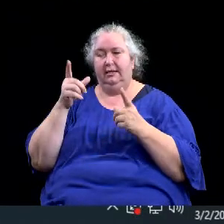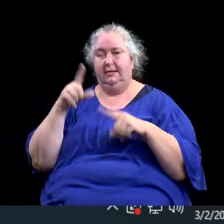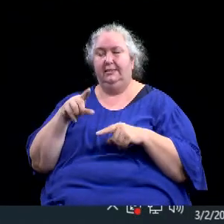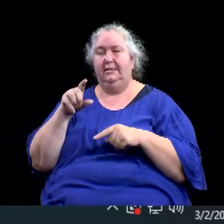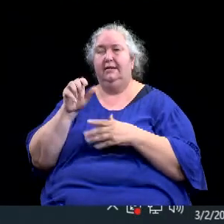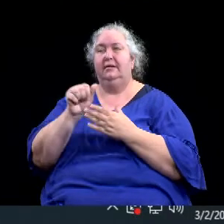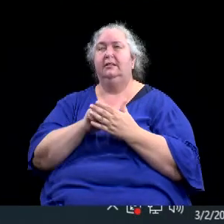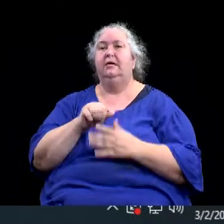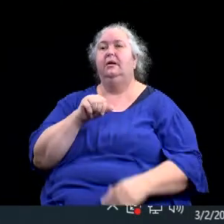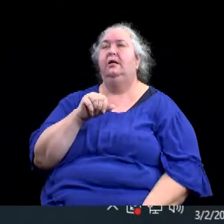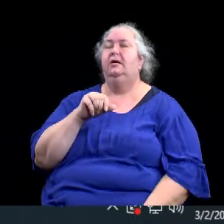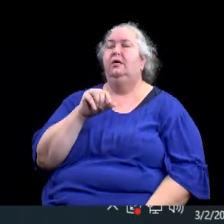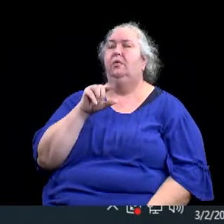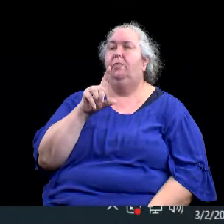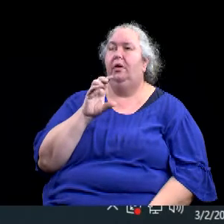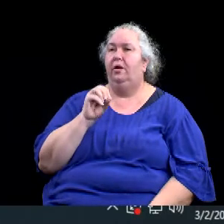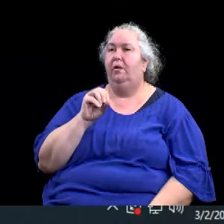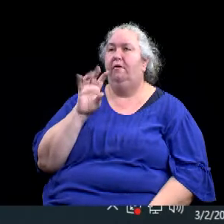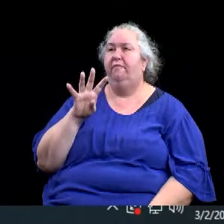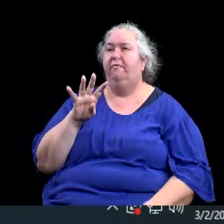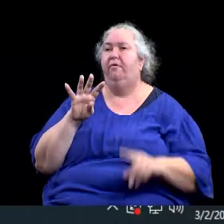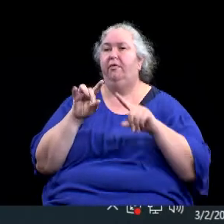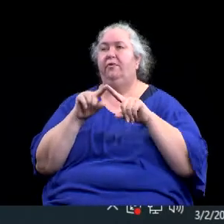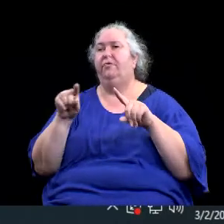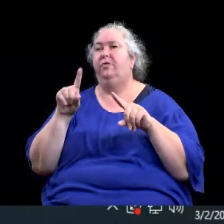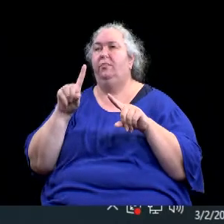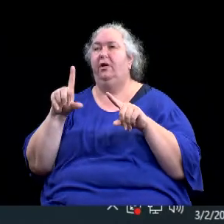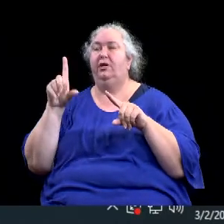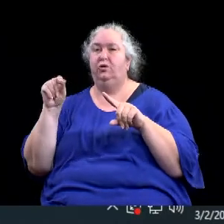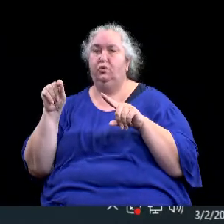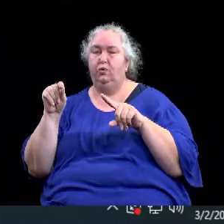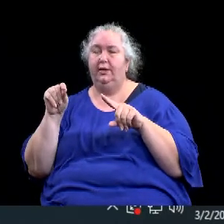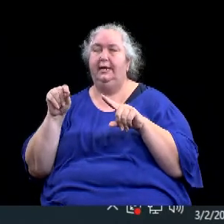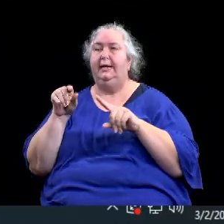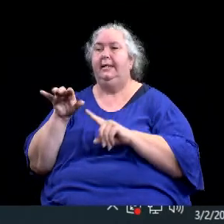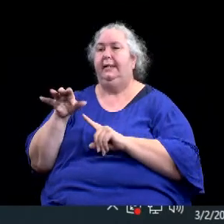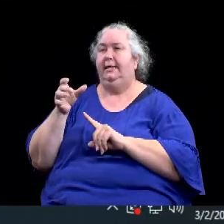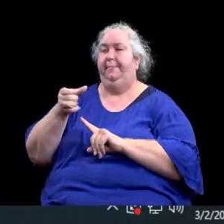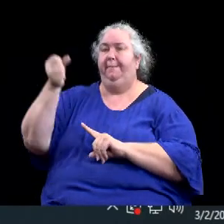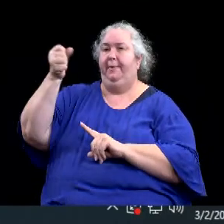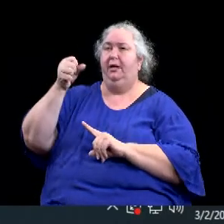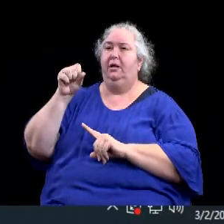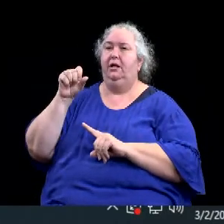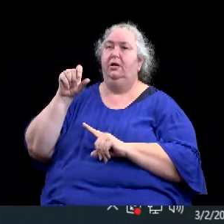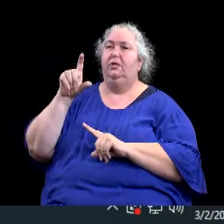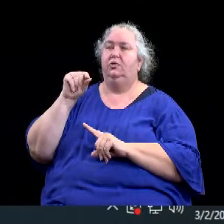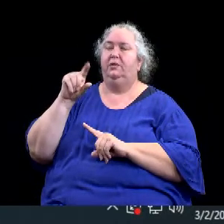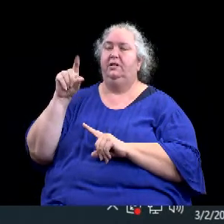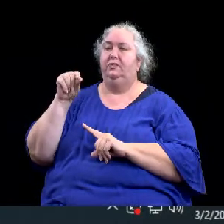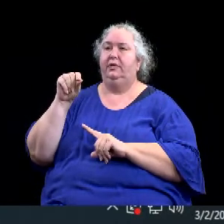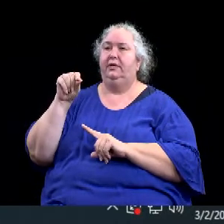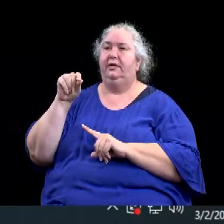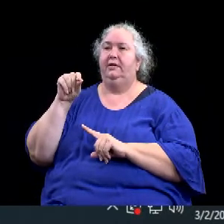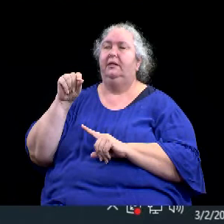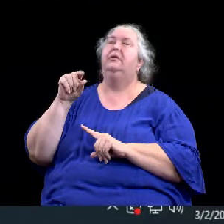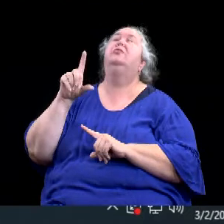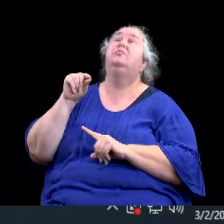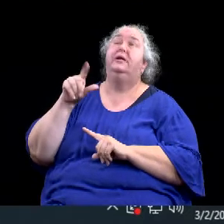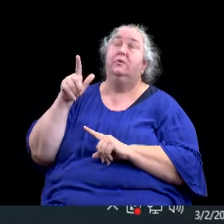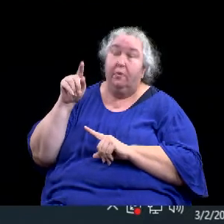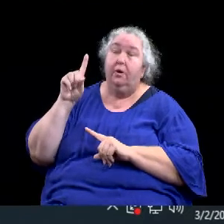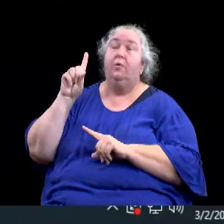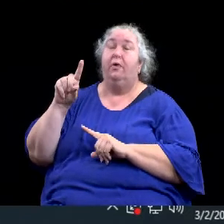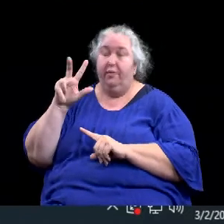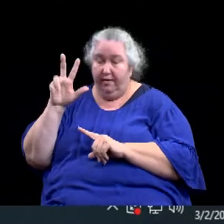2021-120, with the exception of resolutions 2021-135. Is there a motion on the consent agenda? Motion Motion to to